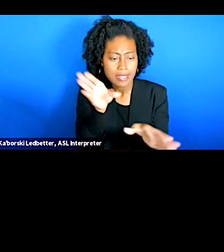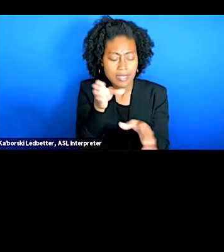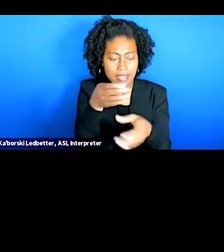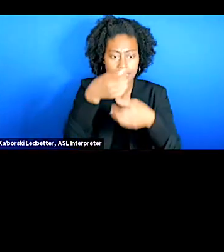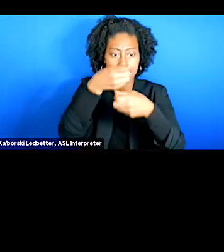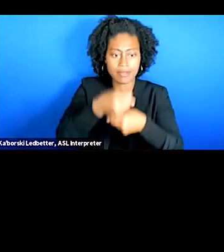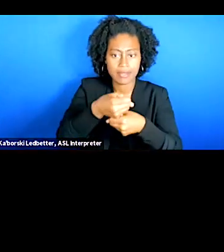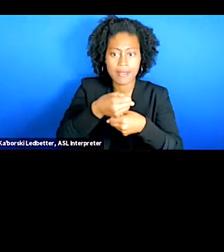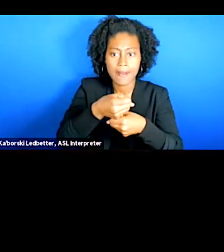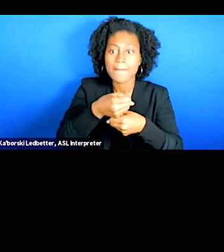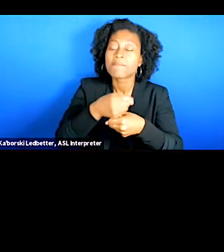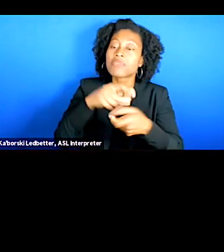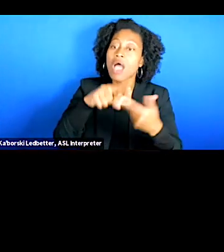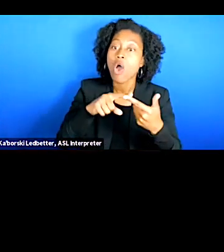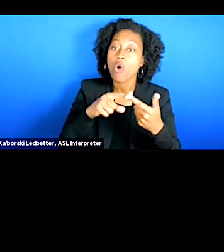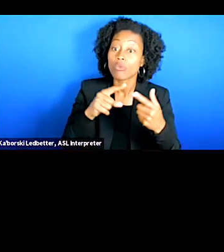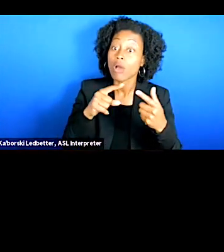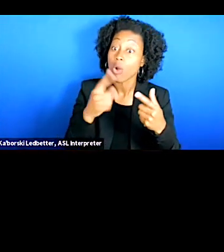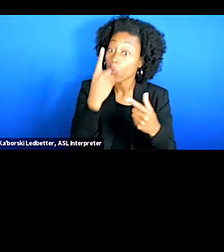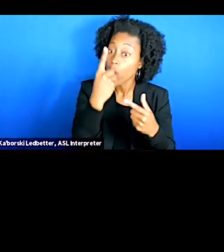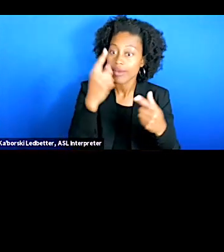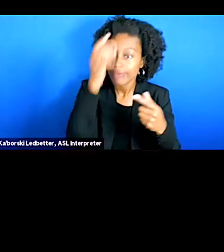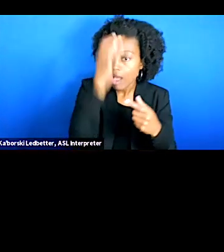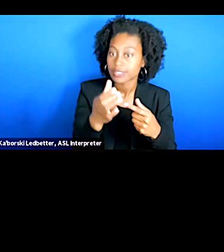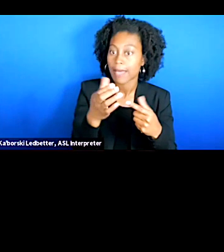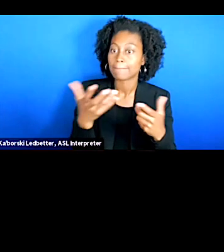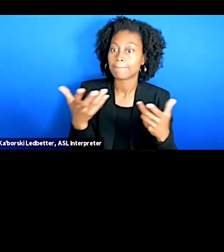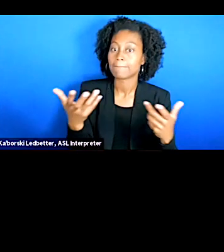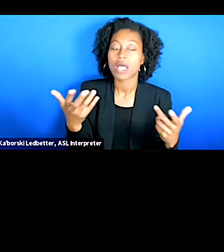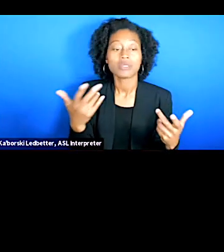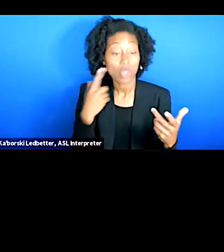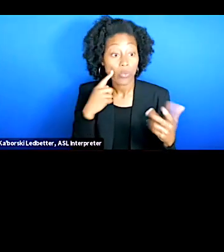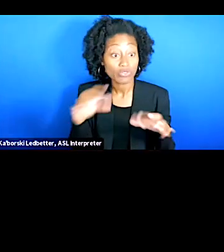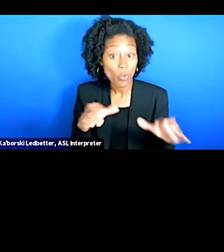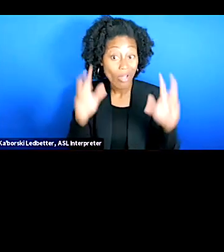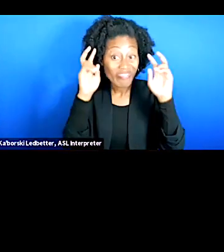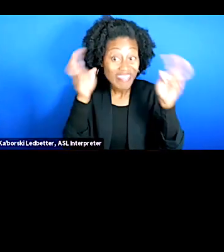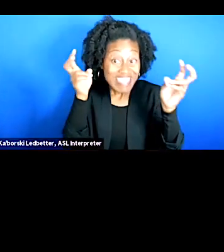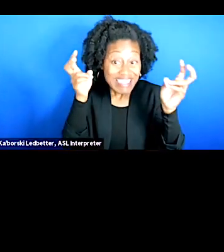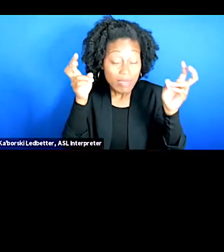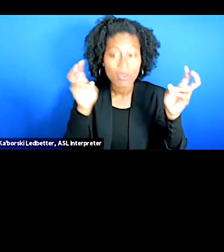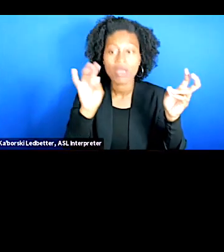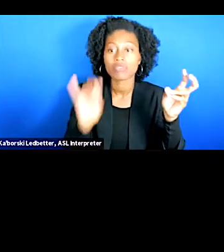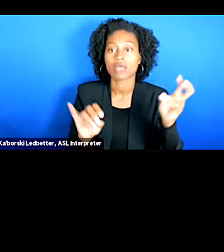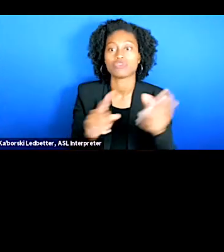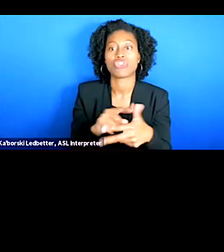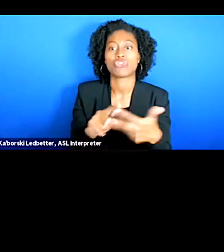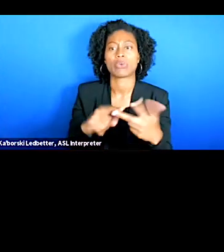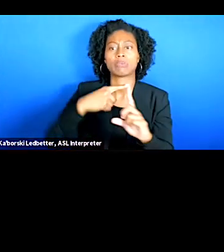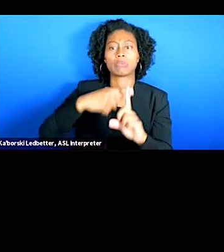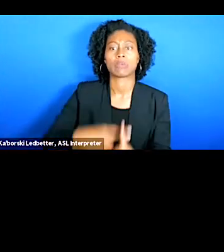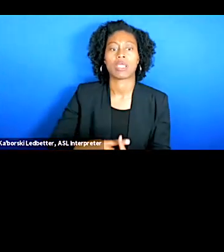Doing thematic analysis has three major advantages. It provides a structure to identify